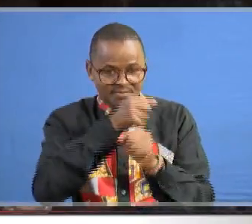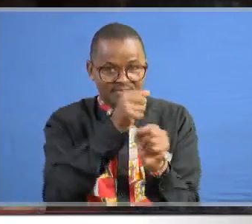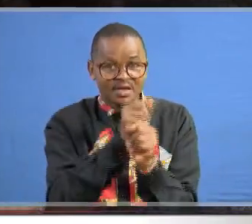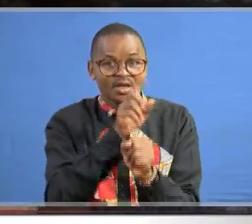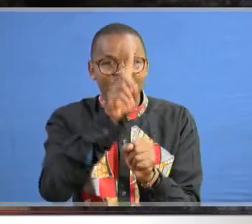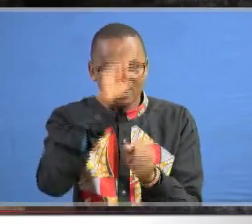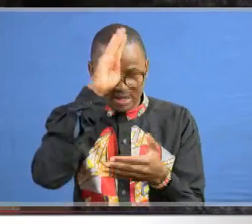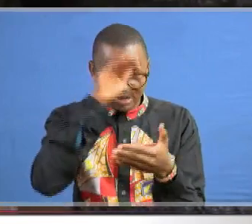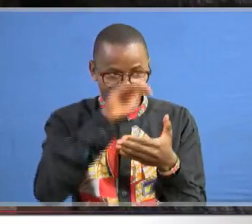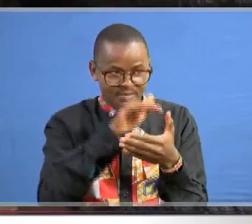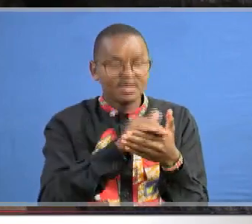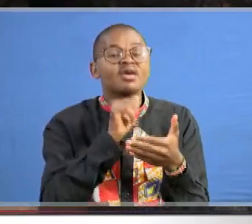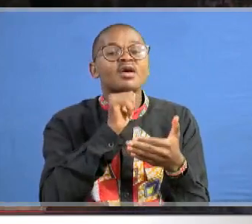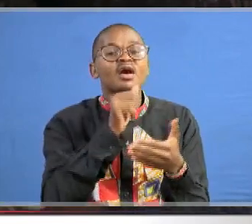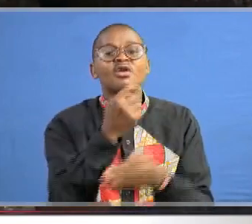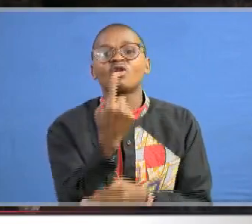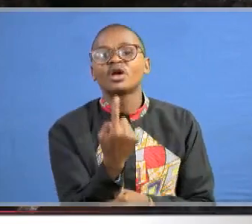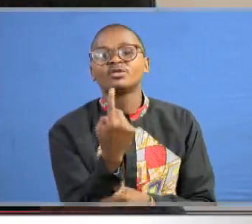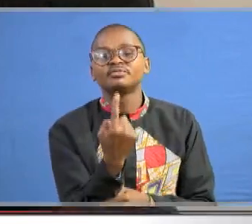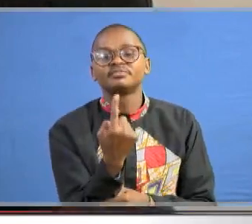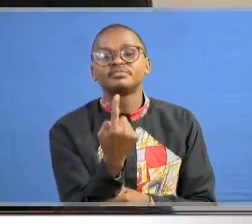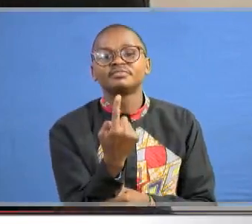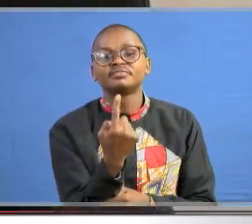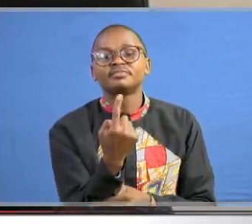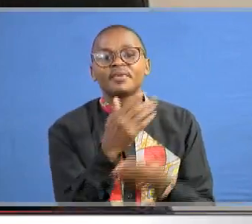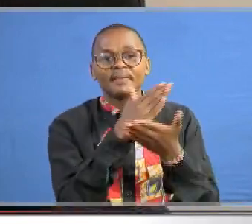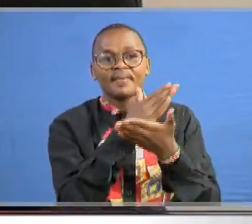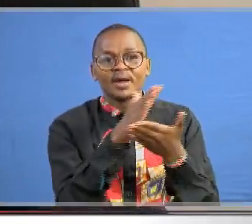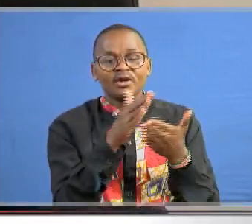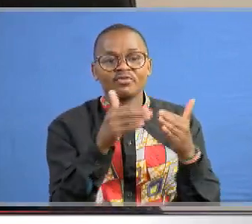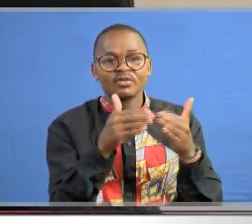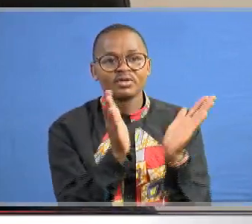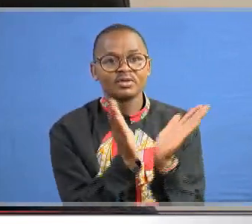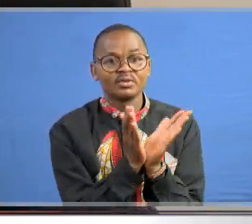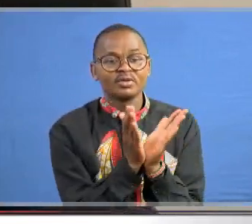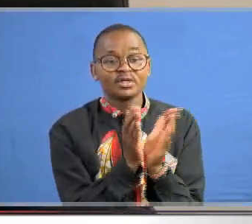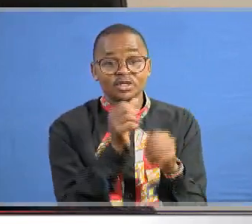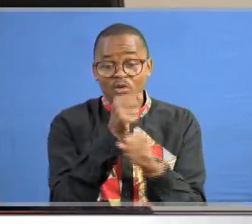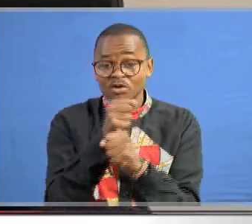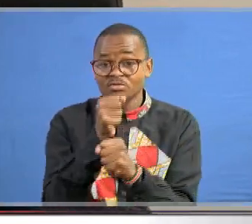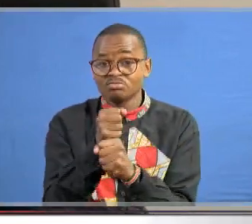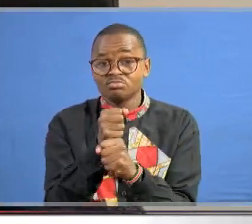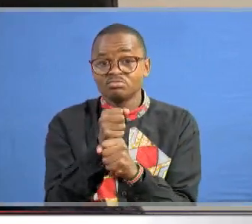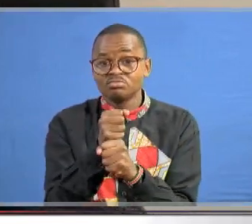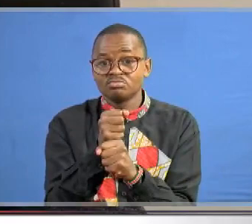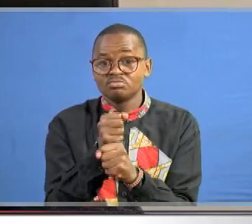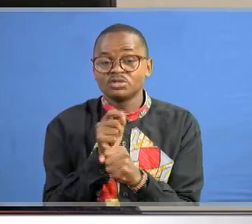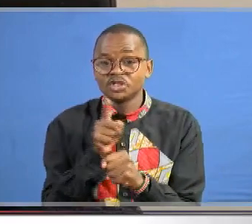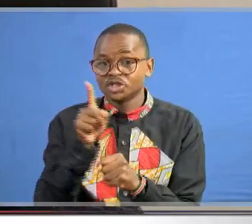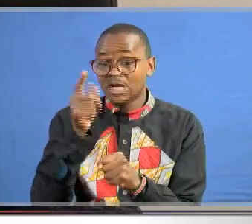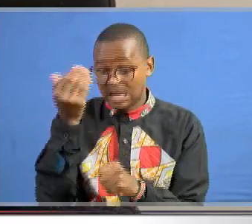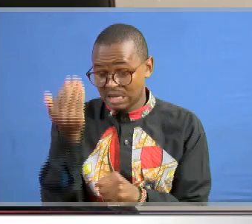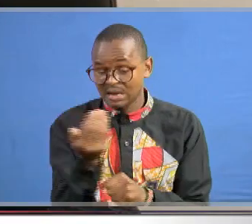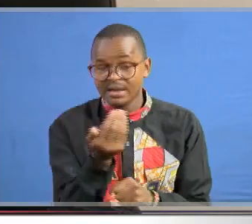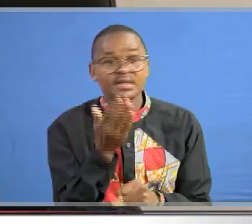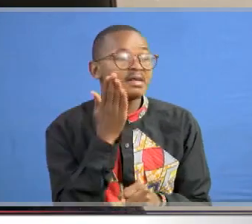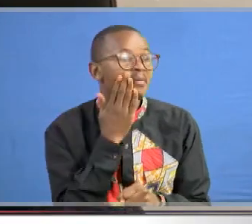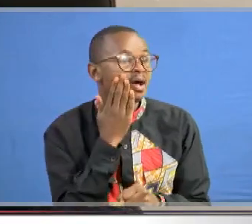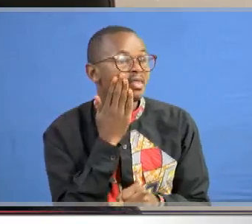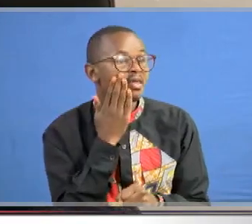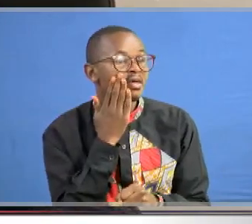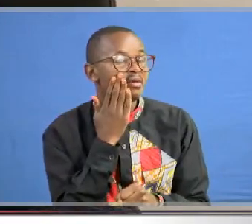one believe they are not alone. Part of a community. She works, she has children, she's a mother,